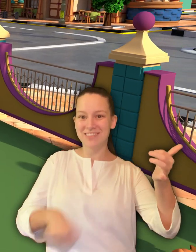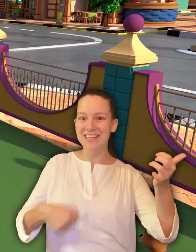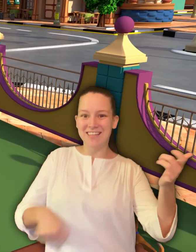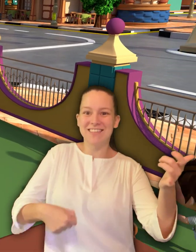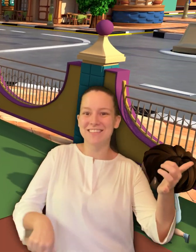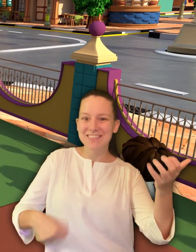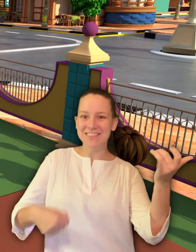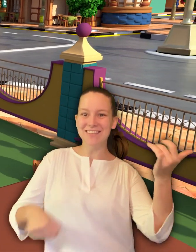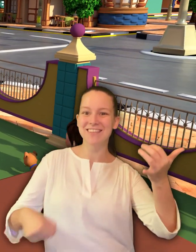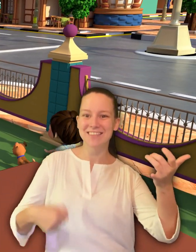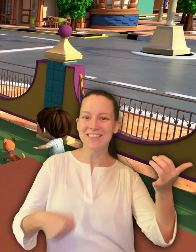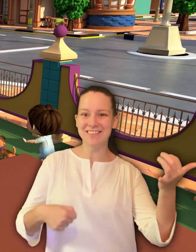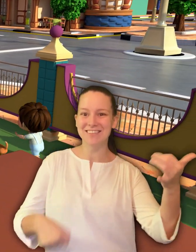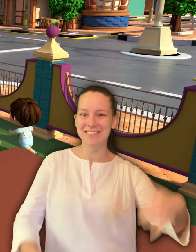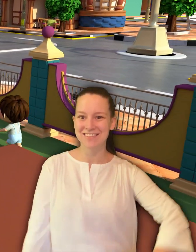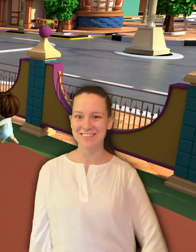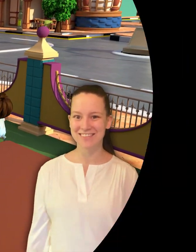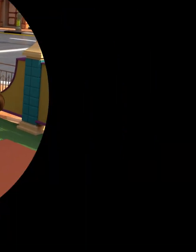foreign